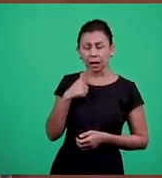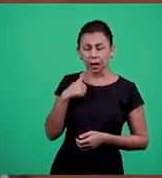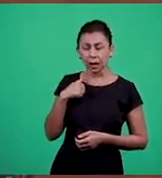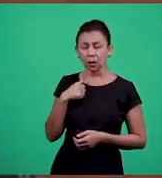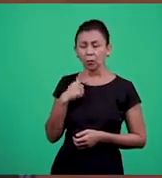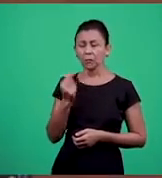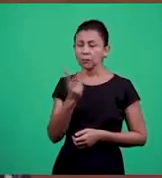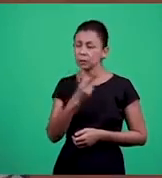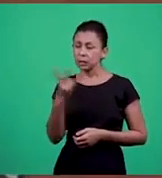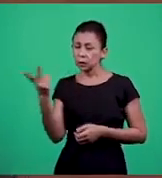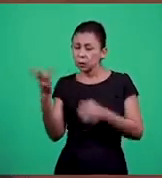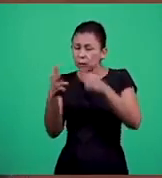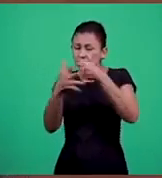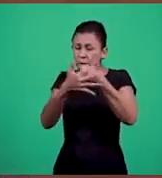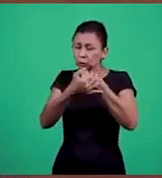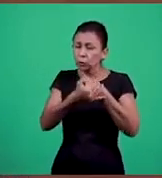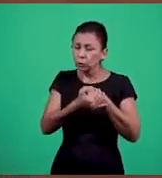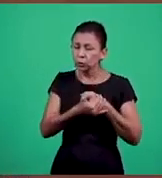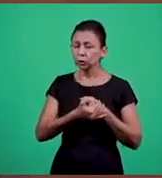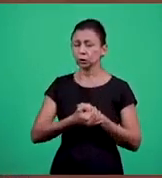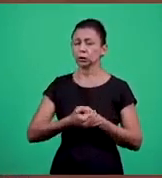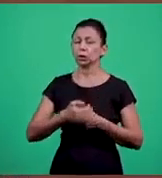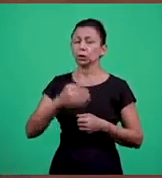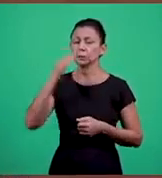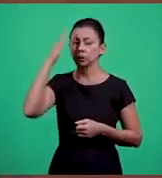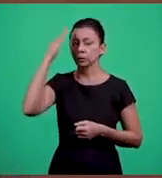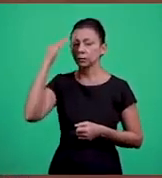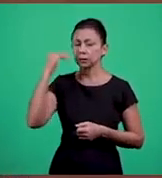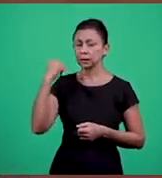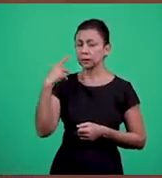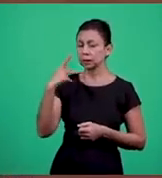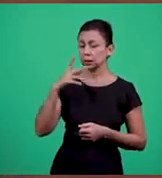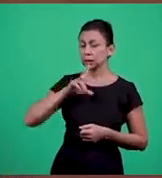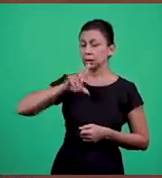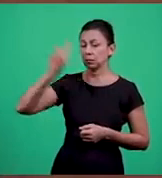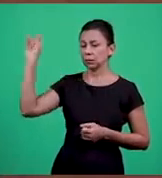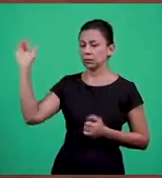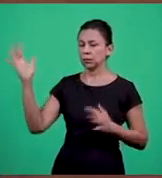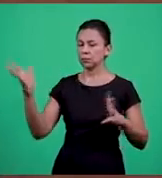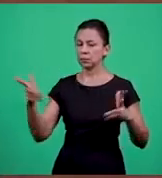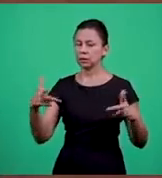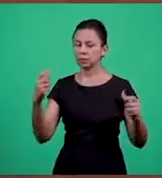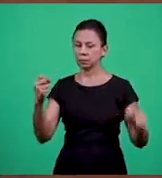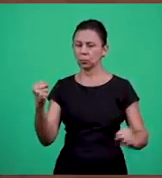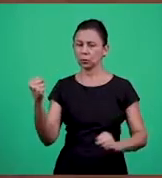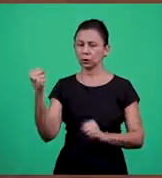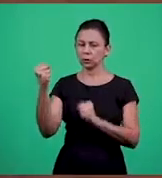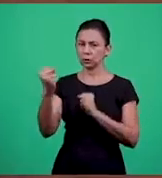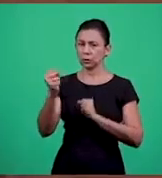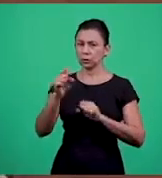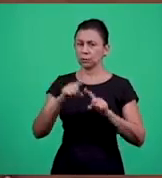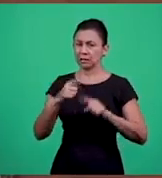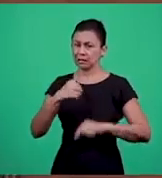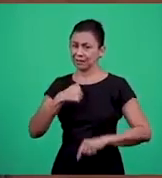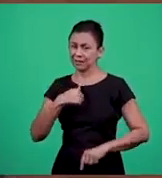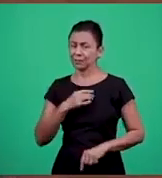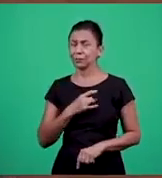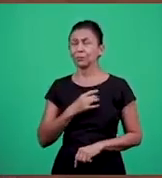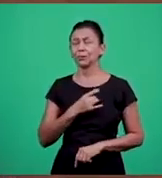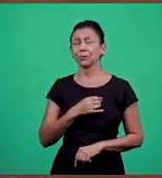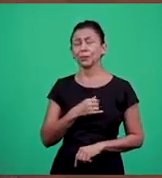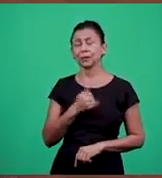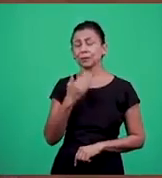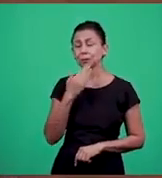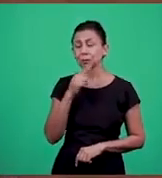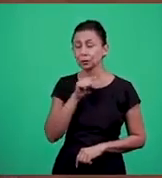in heaven. What a blessing. And so Rahab explained to them why she took that decision, that